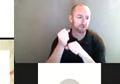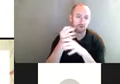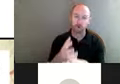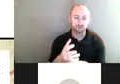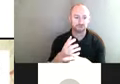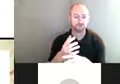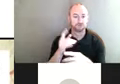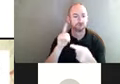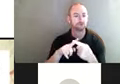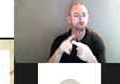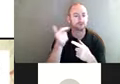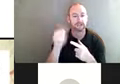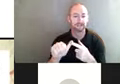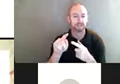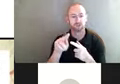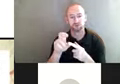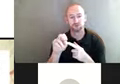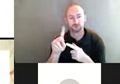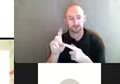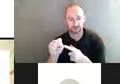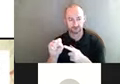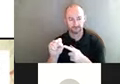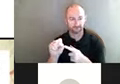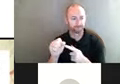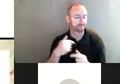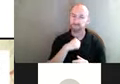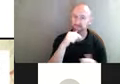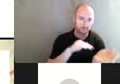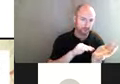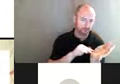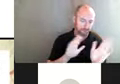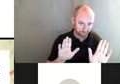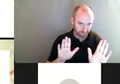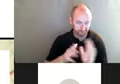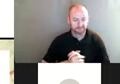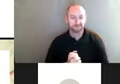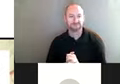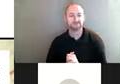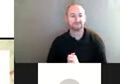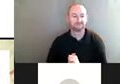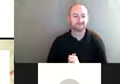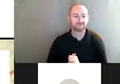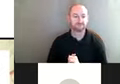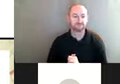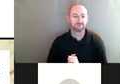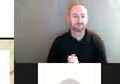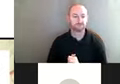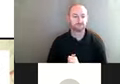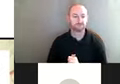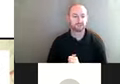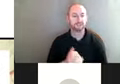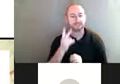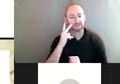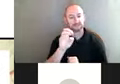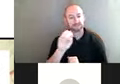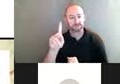to any trends that are observed. I'm not a medical doctor. So in the back, we have Eastern